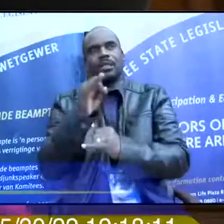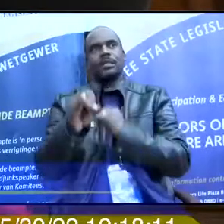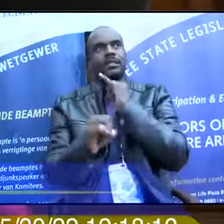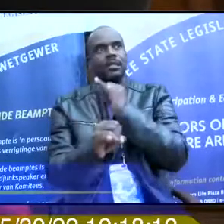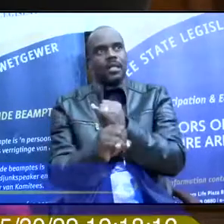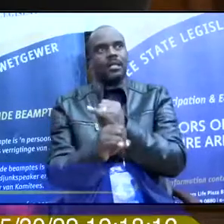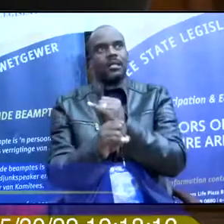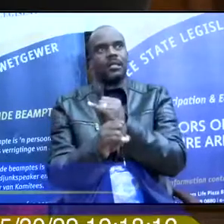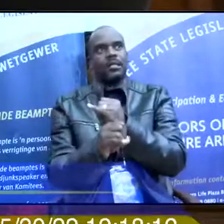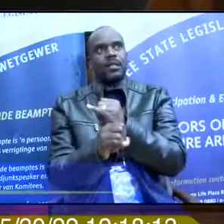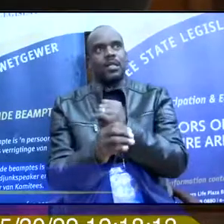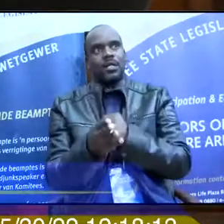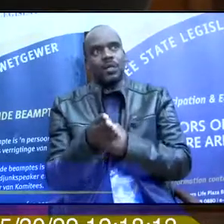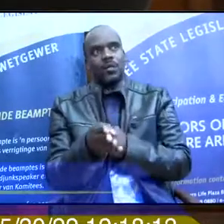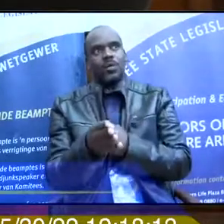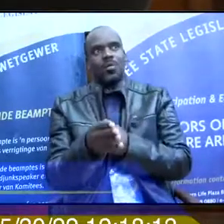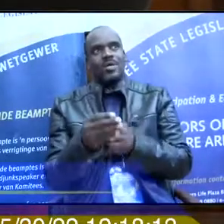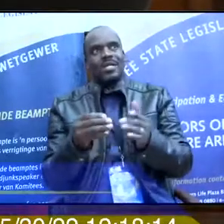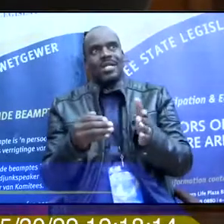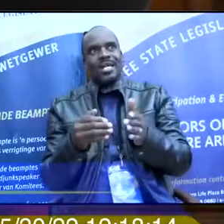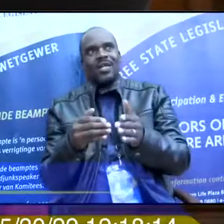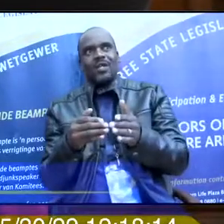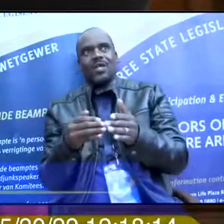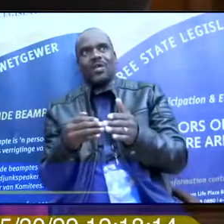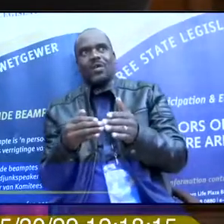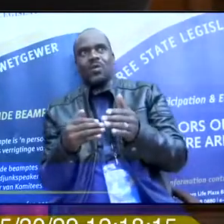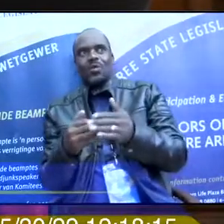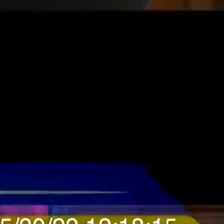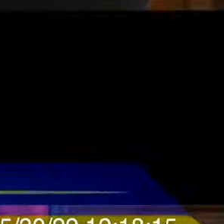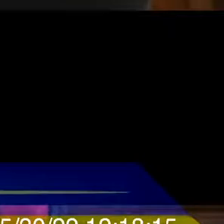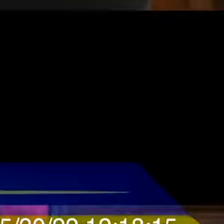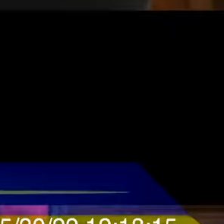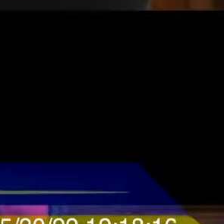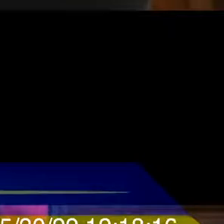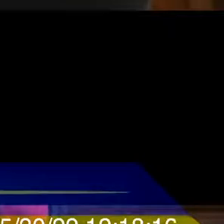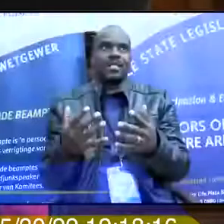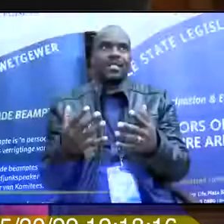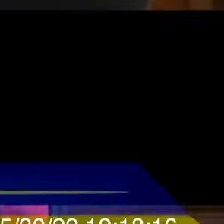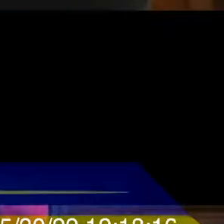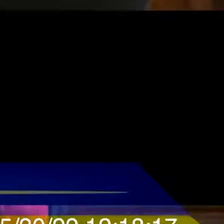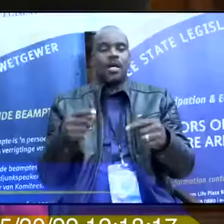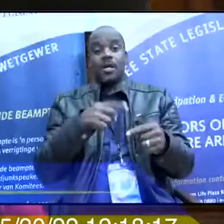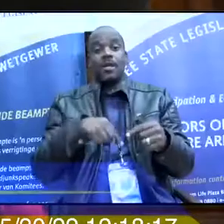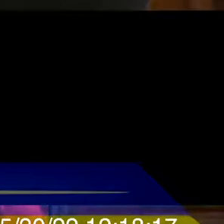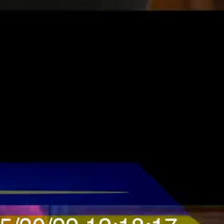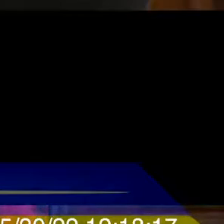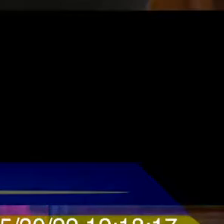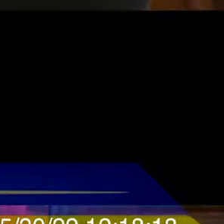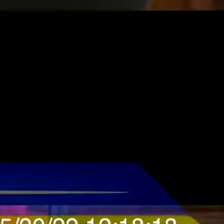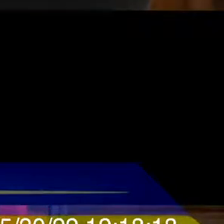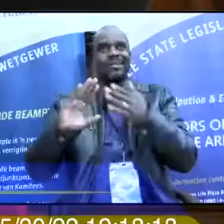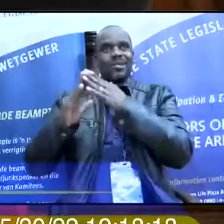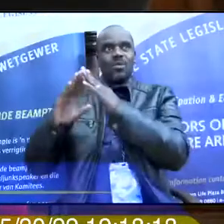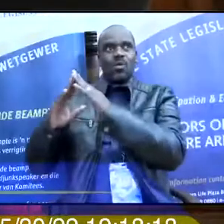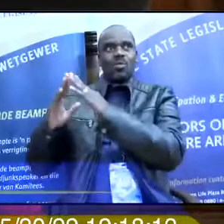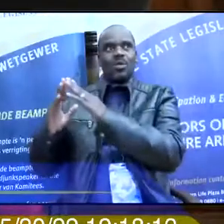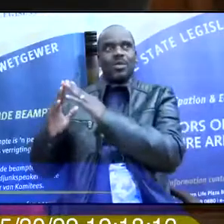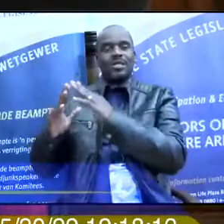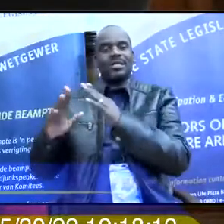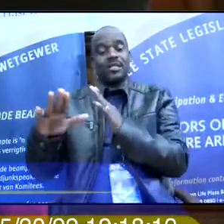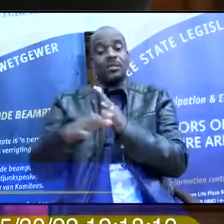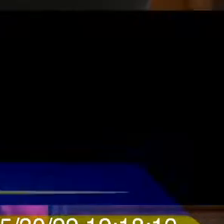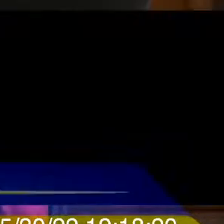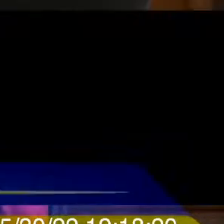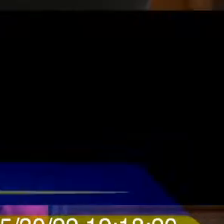species they're closing and living and workers and communities in those areas are